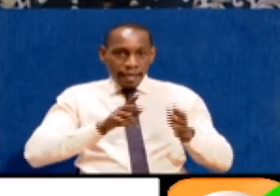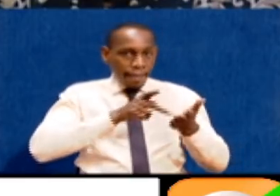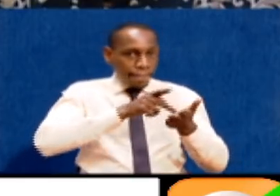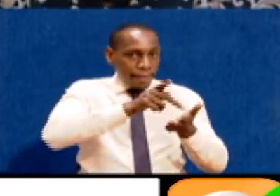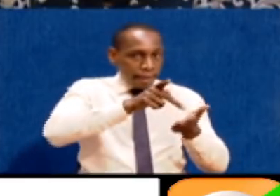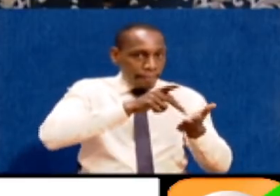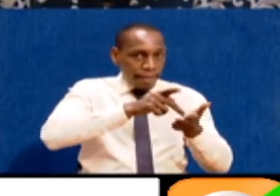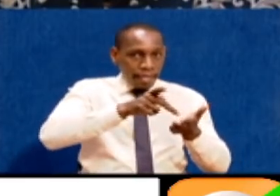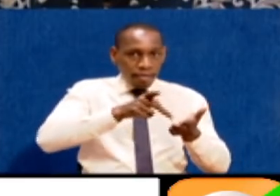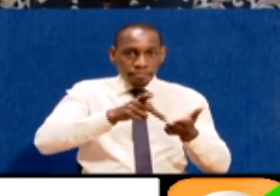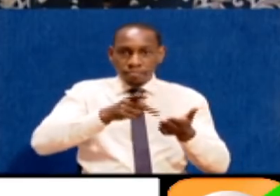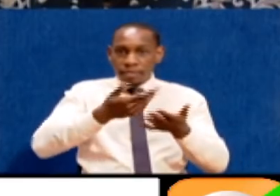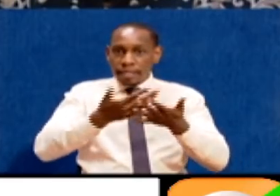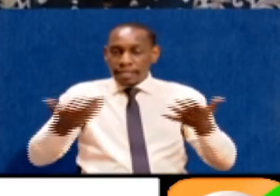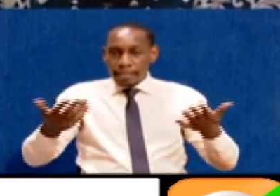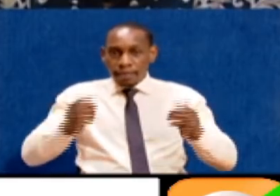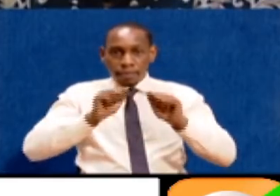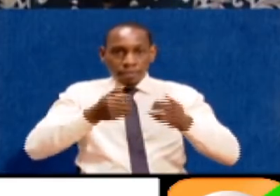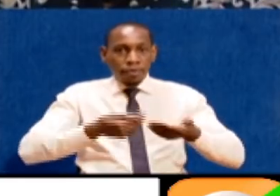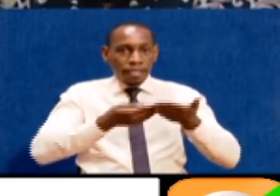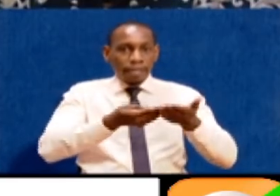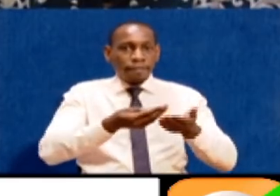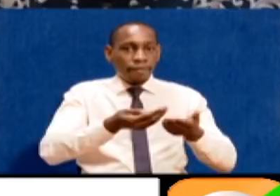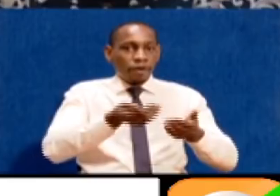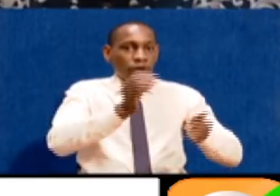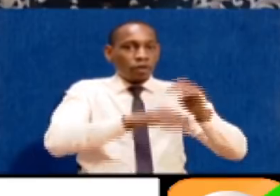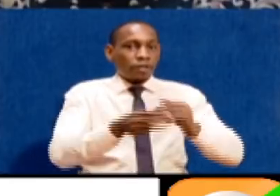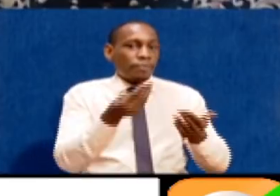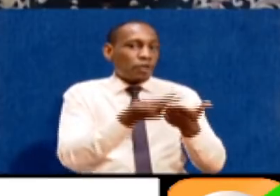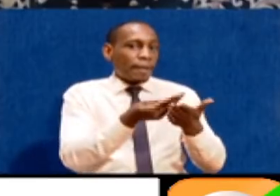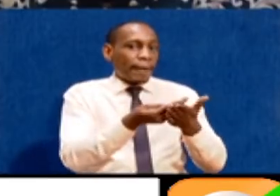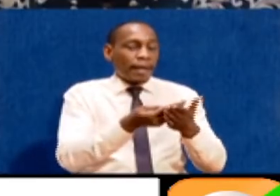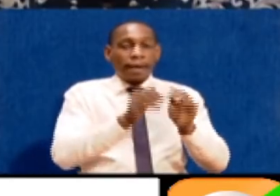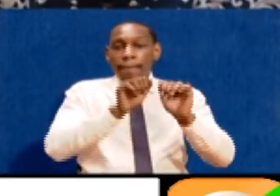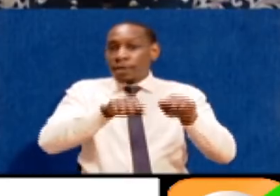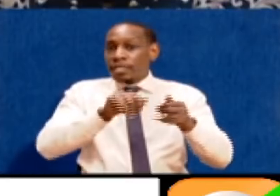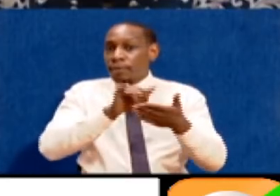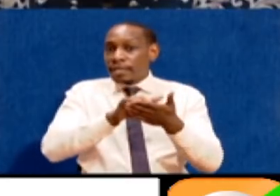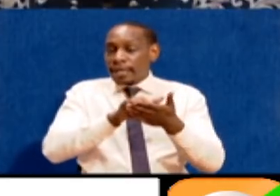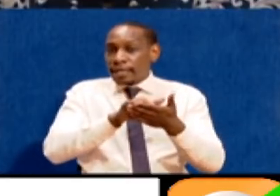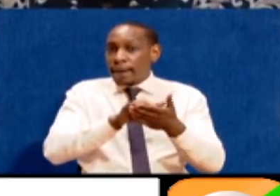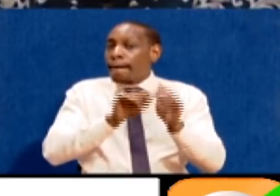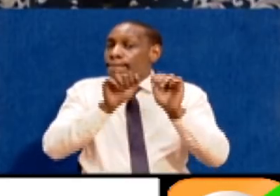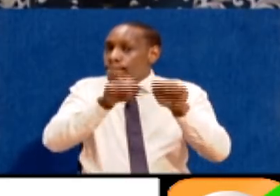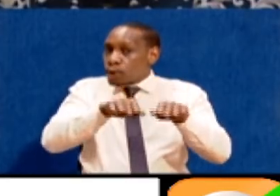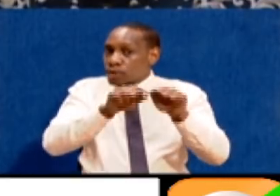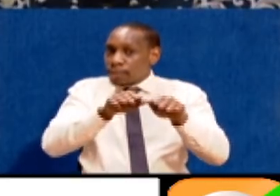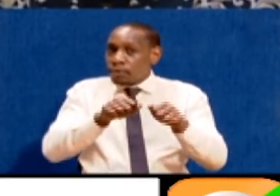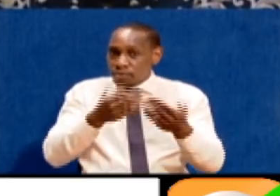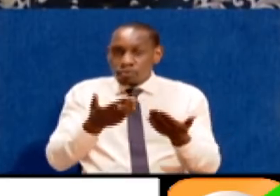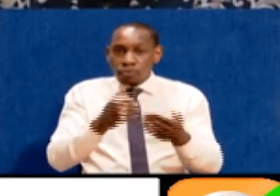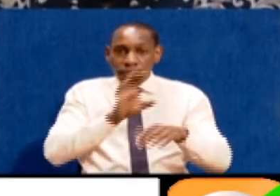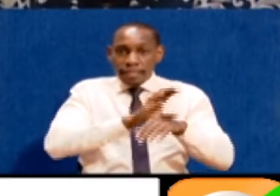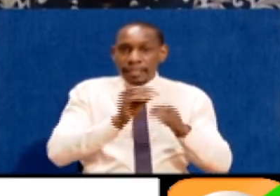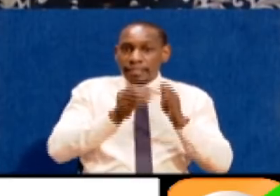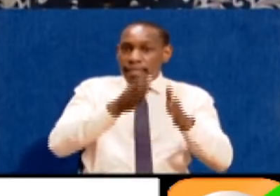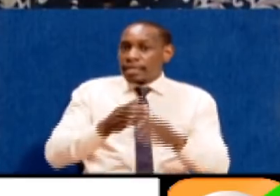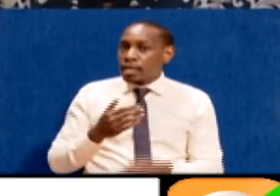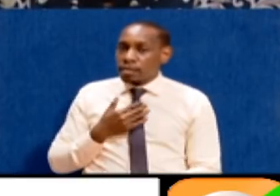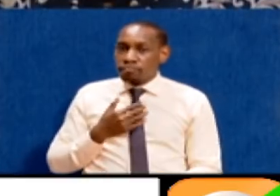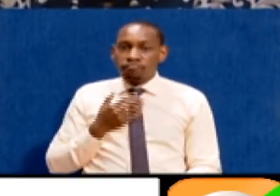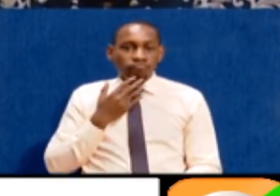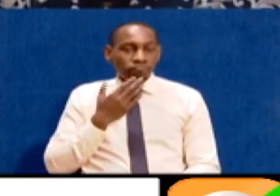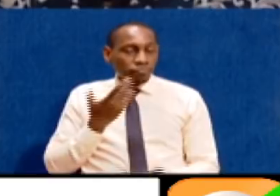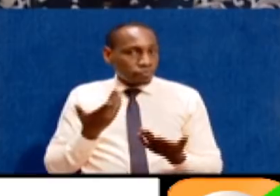some of your expenses by giving you some sort of cash donation. Could that not possibly be tempting to some church leaders in the country